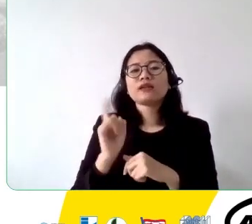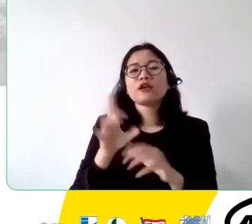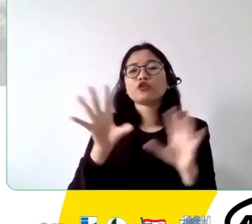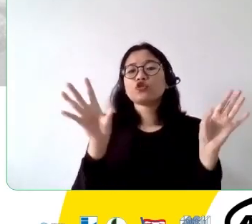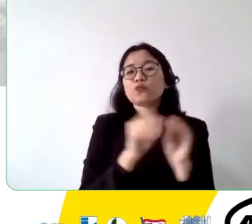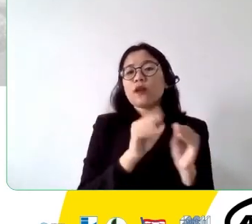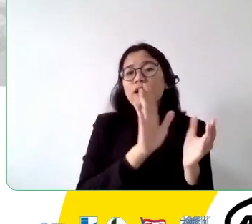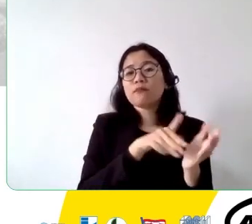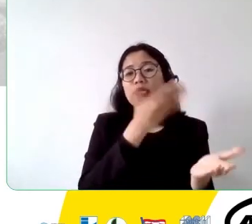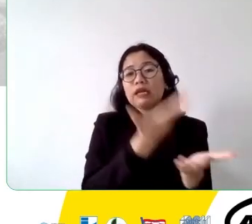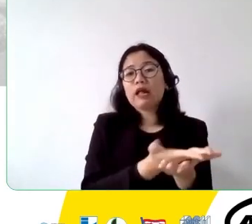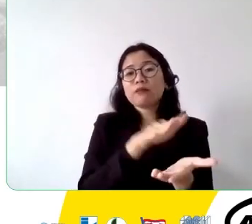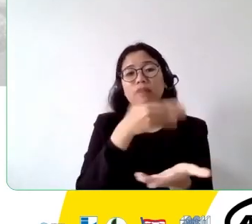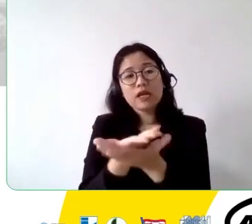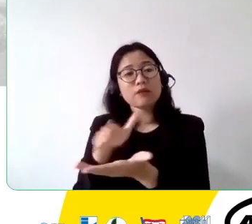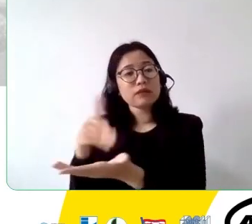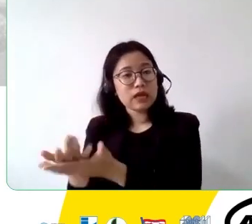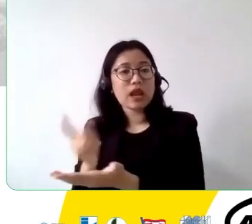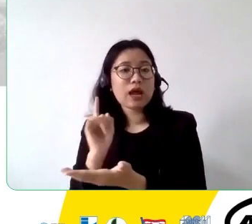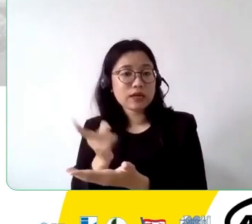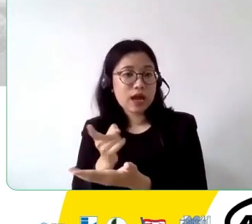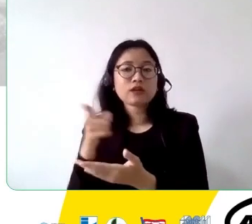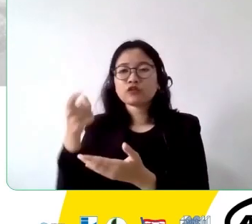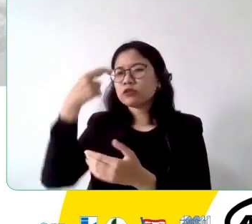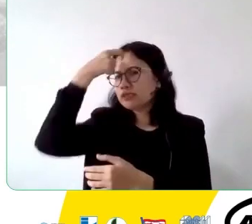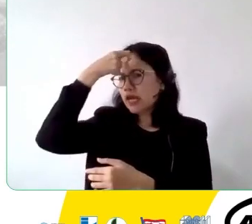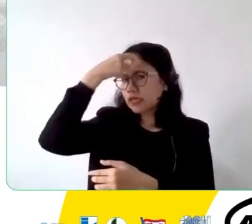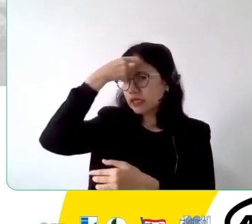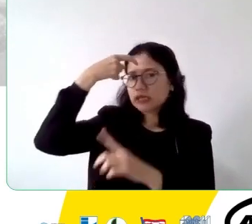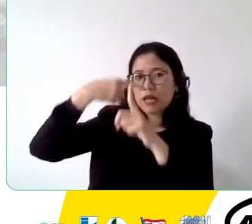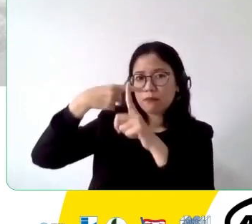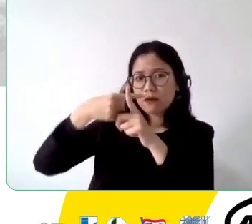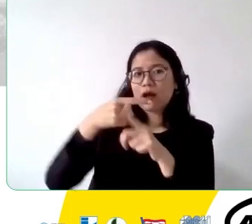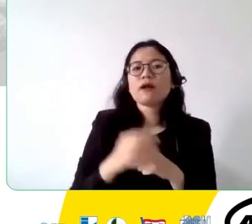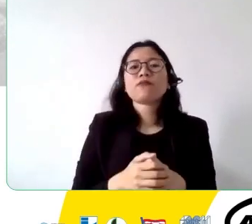unfortunately, the most vulnerable population is the poor population.